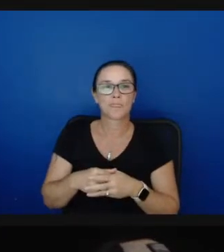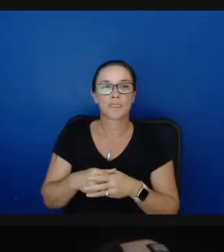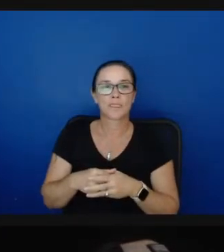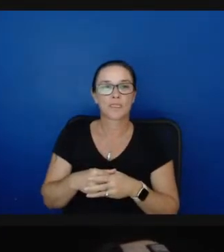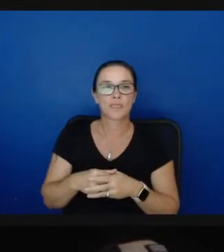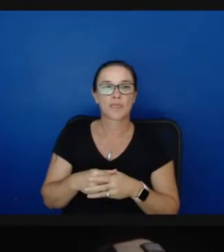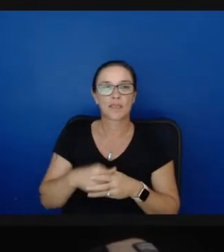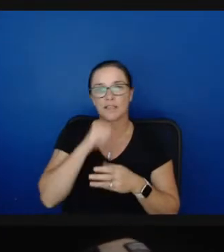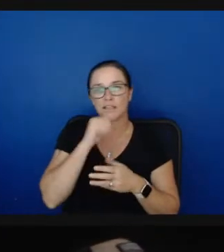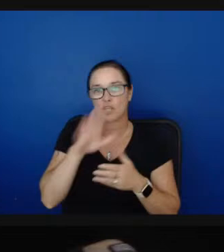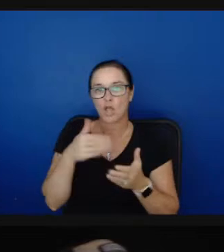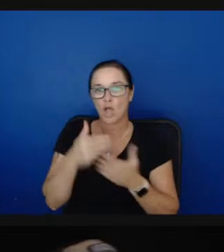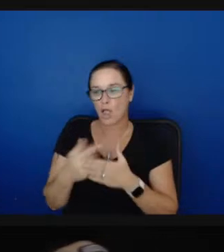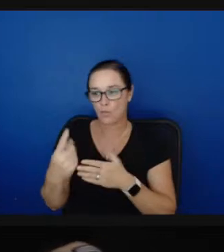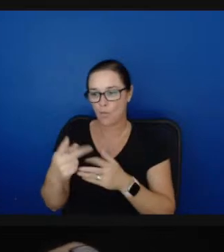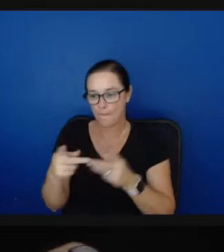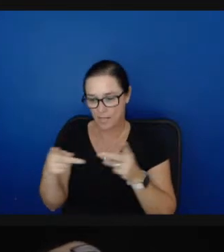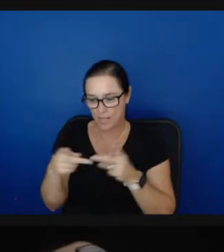all in one place.